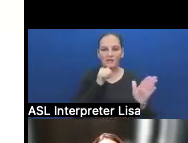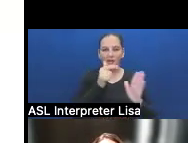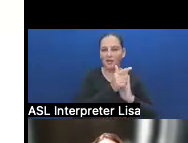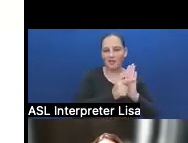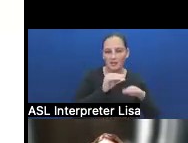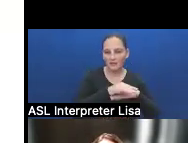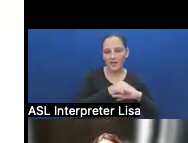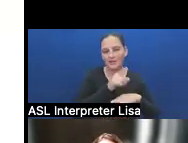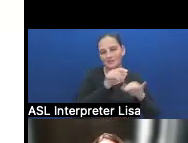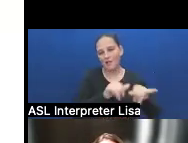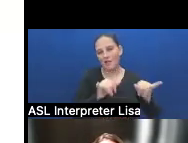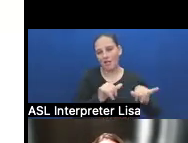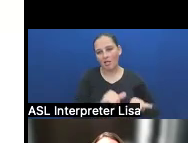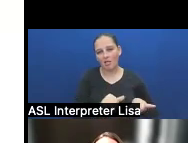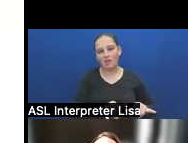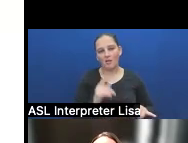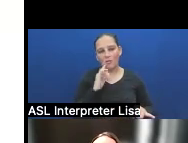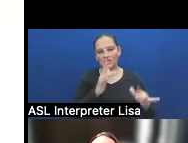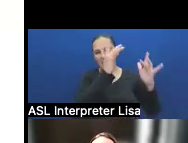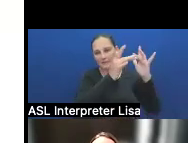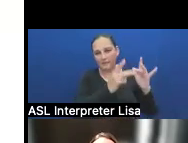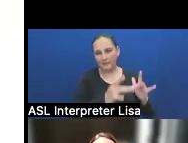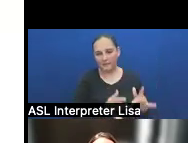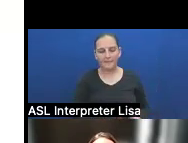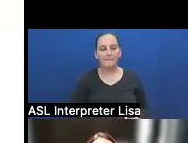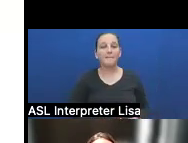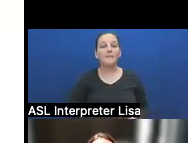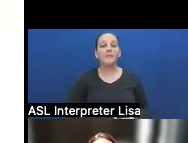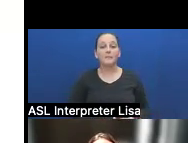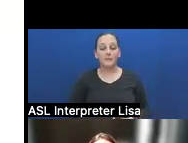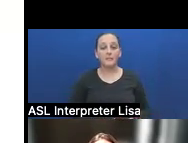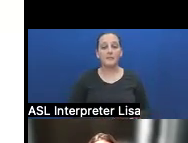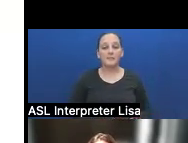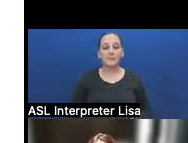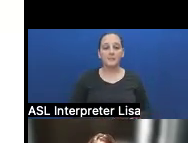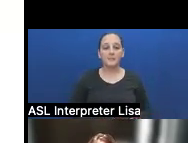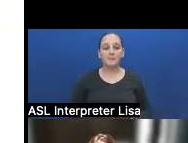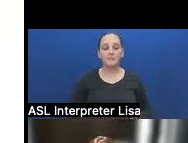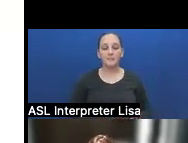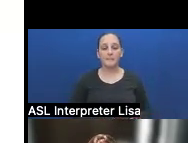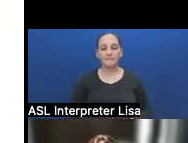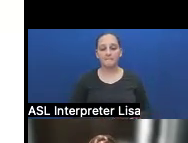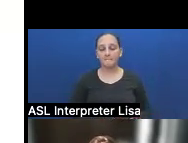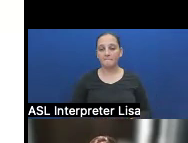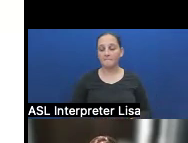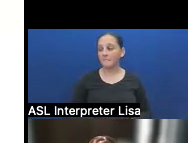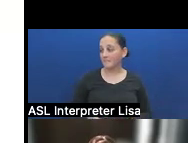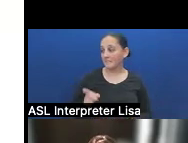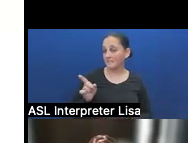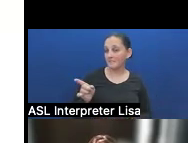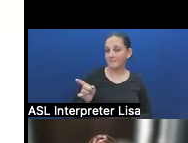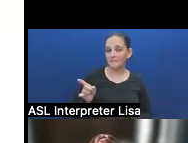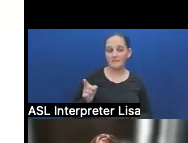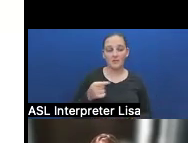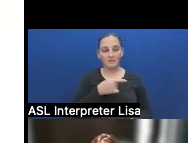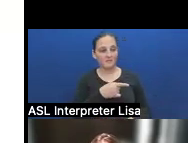kind of a roadmap, but we're going to skip large chunks. One of the things I also want to spend a few minutes talking about, and we haven't talked